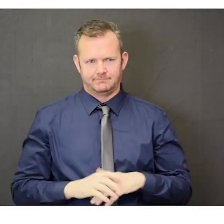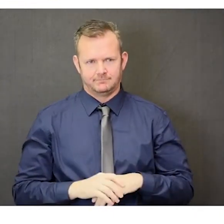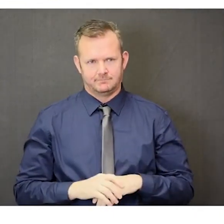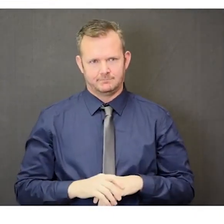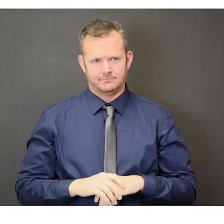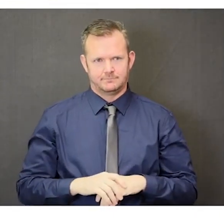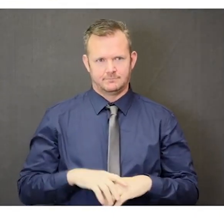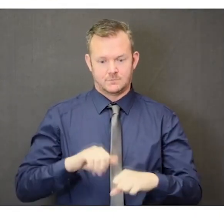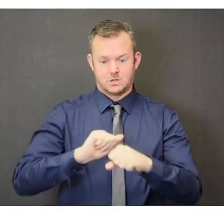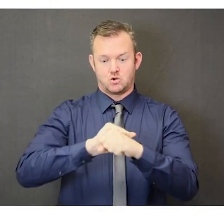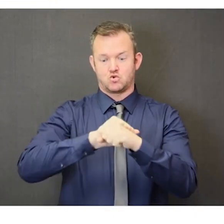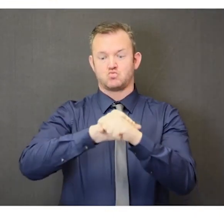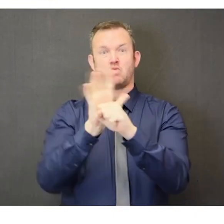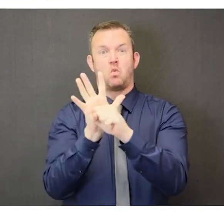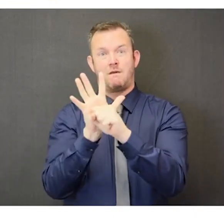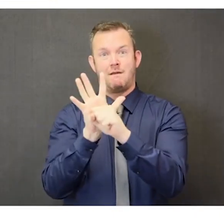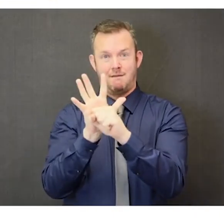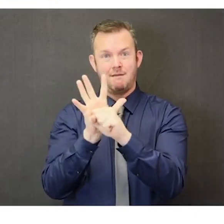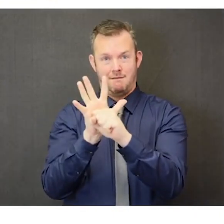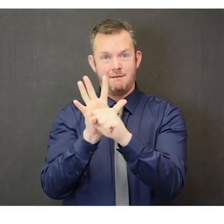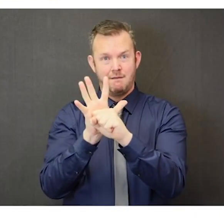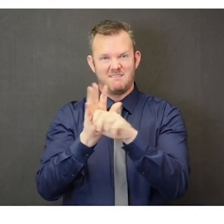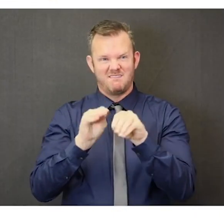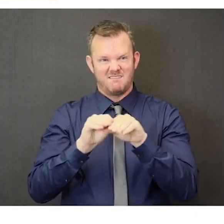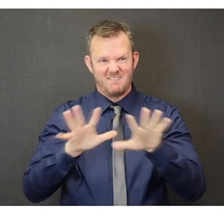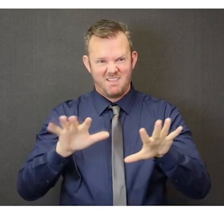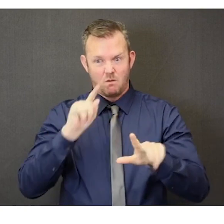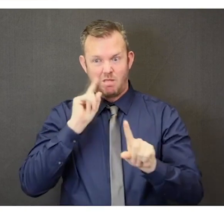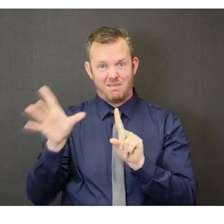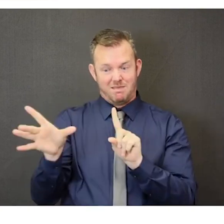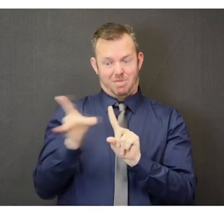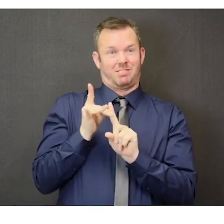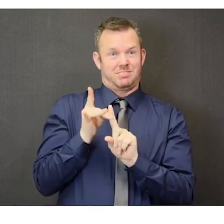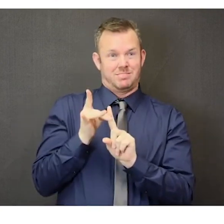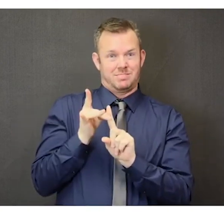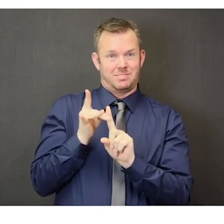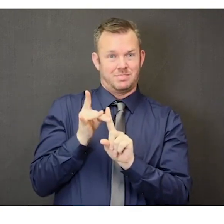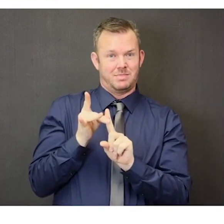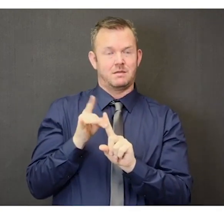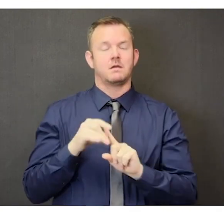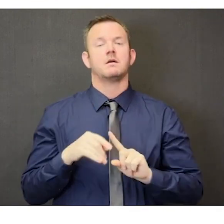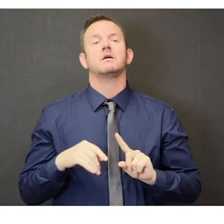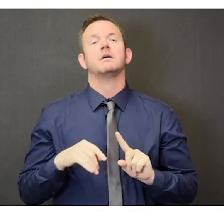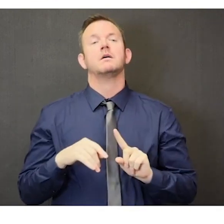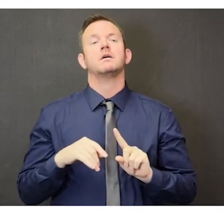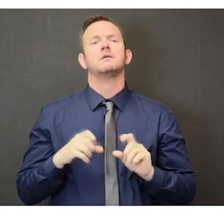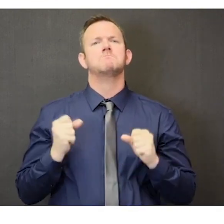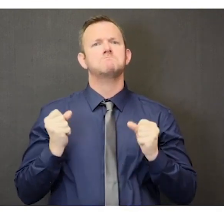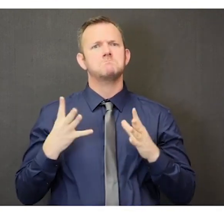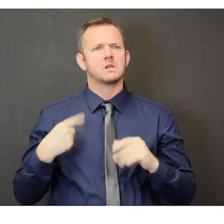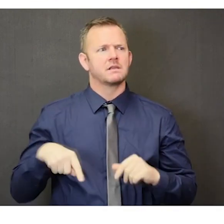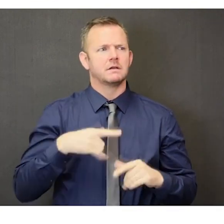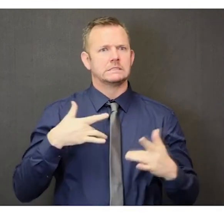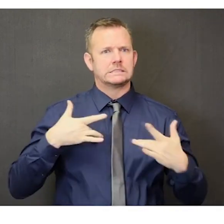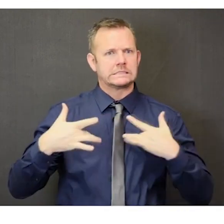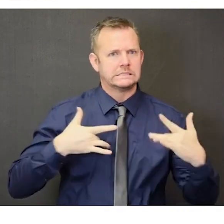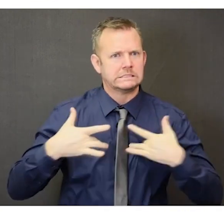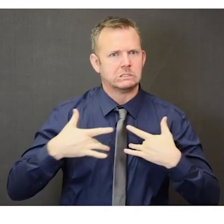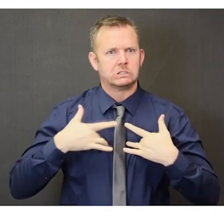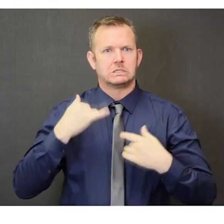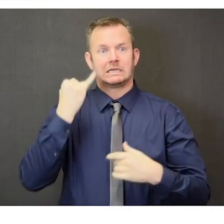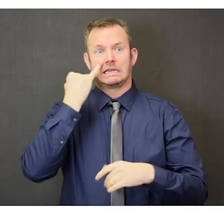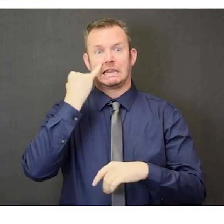today is how contagious the coronavirus is. Many of us are worried about